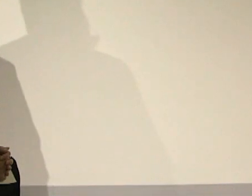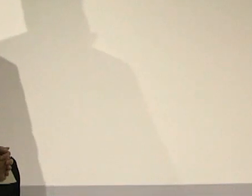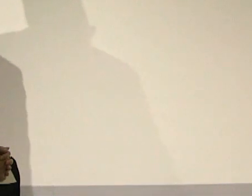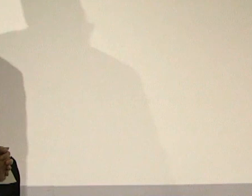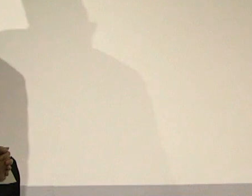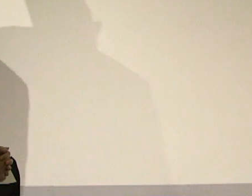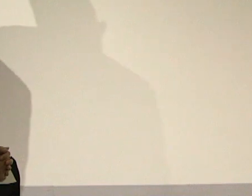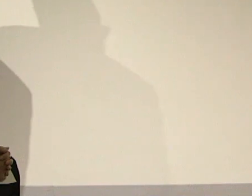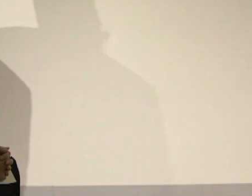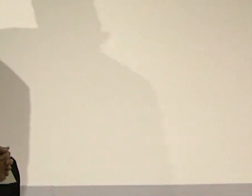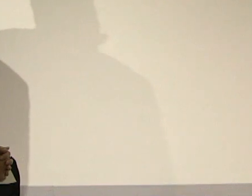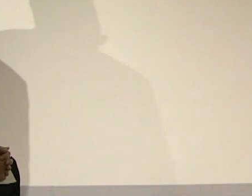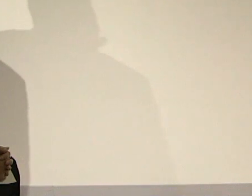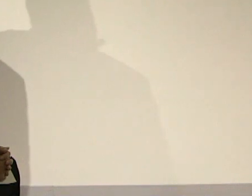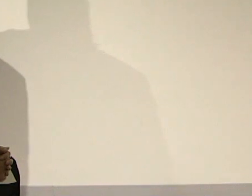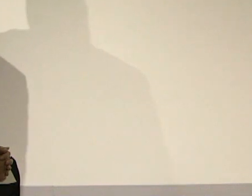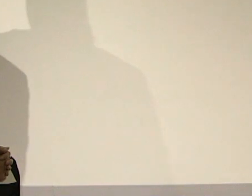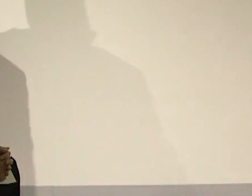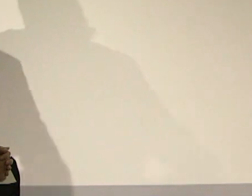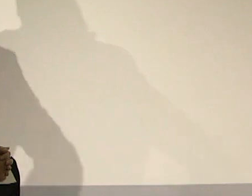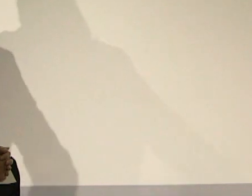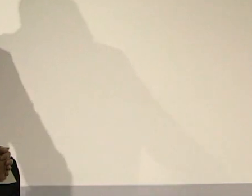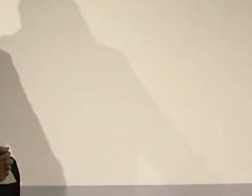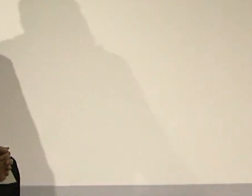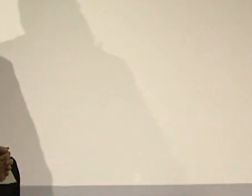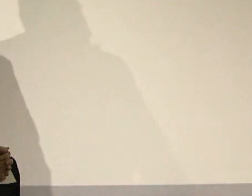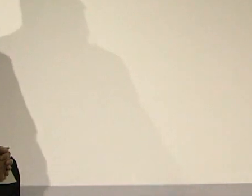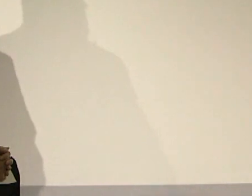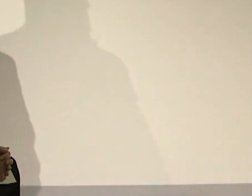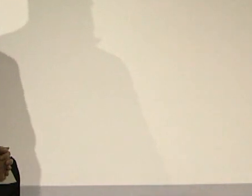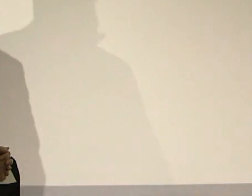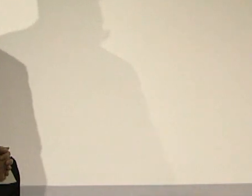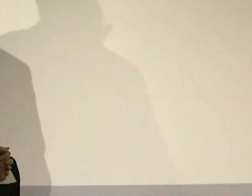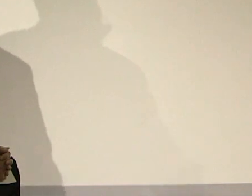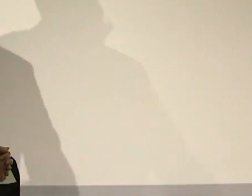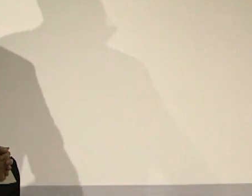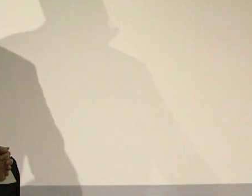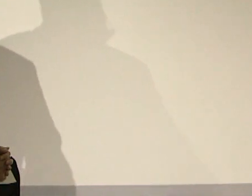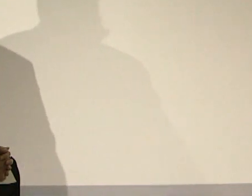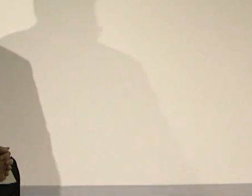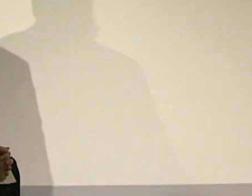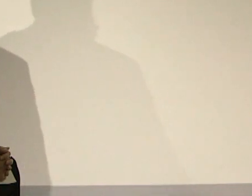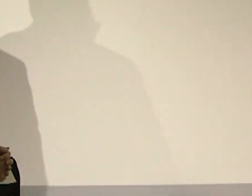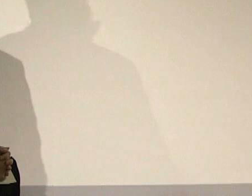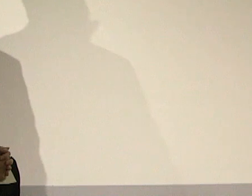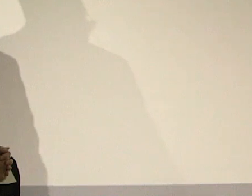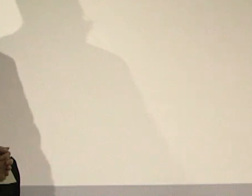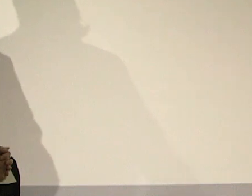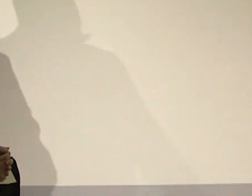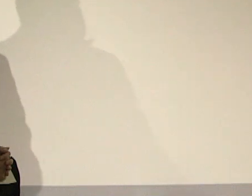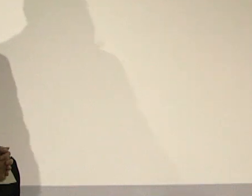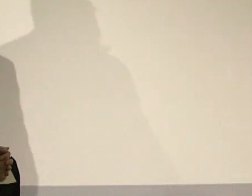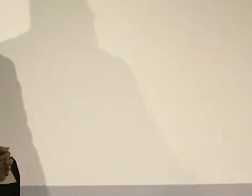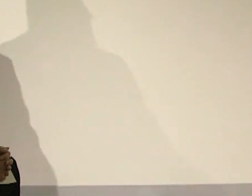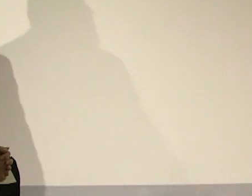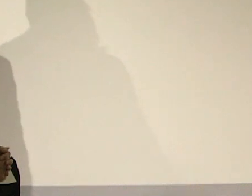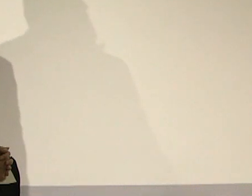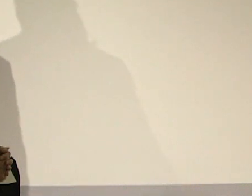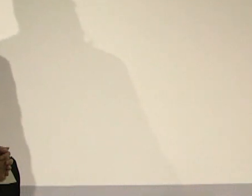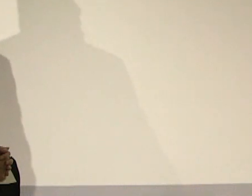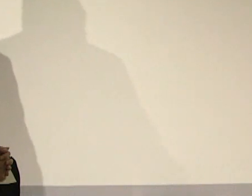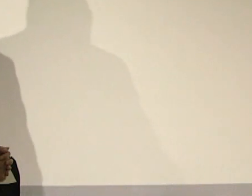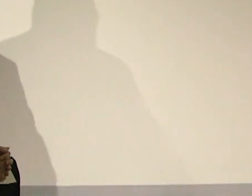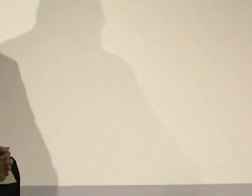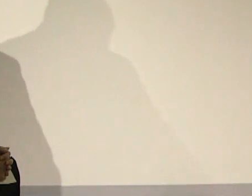is hardly radical. According to the Hechinger Report, when Gallup started asking Americans about their confidence in higher